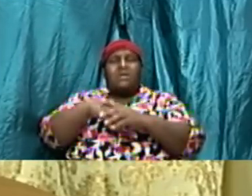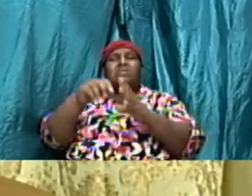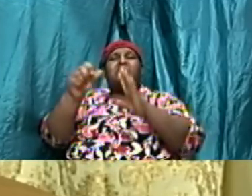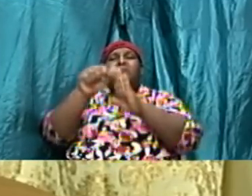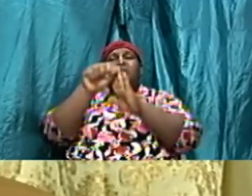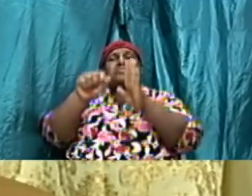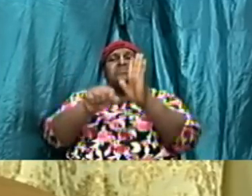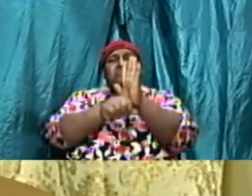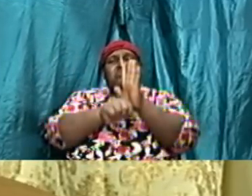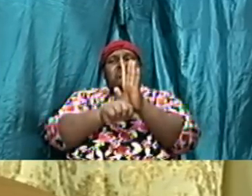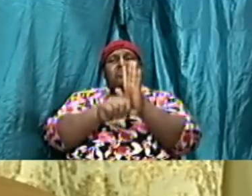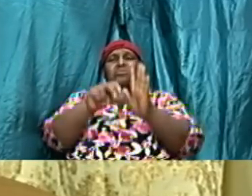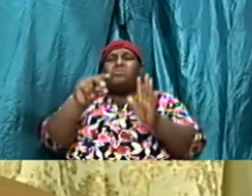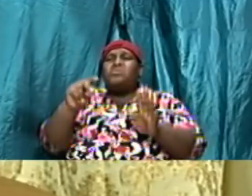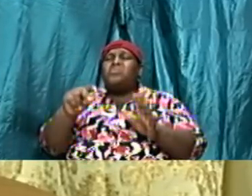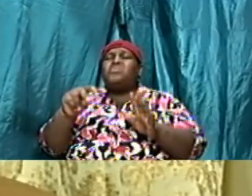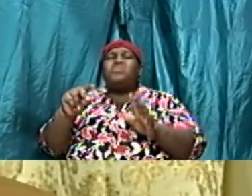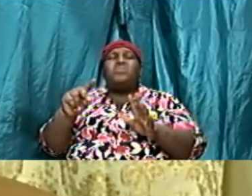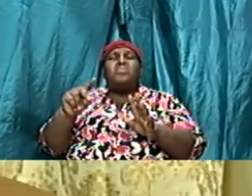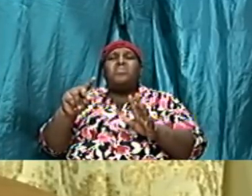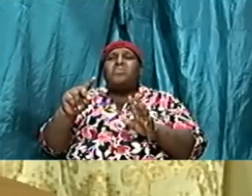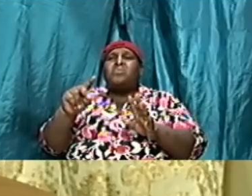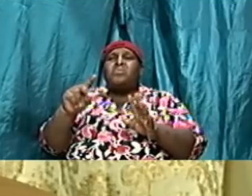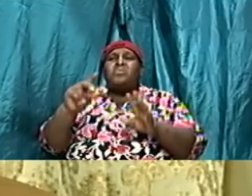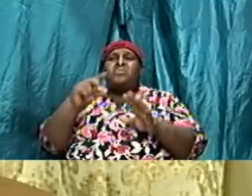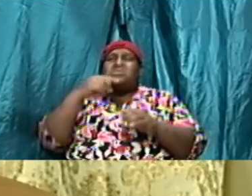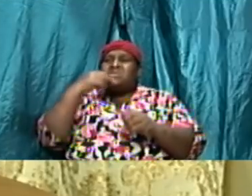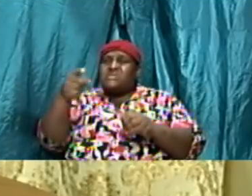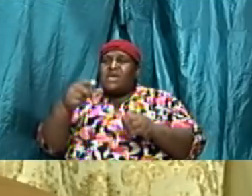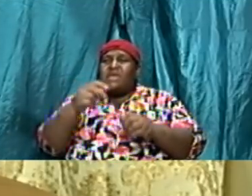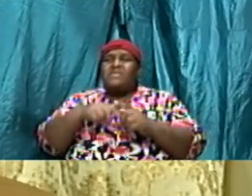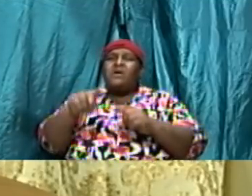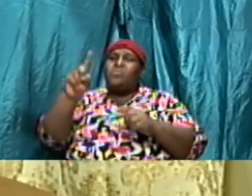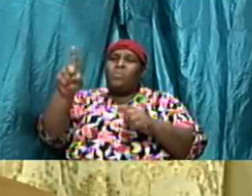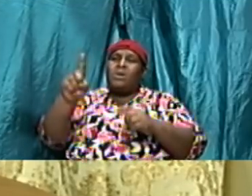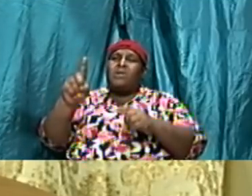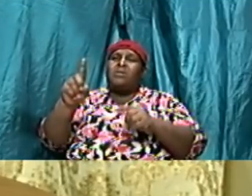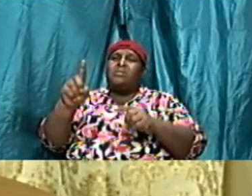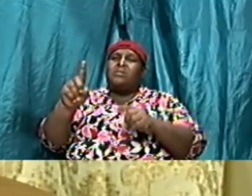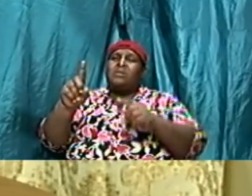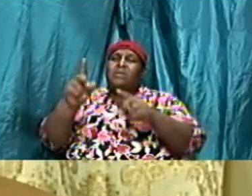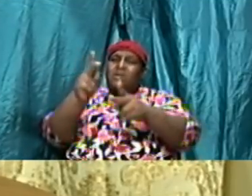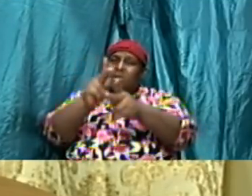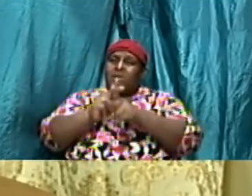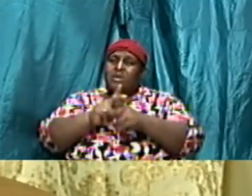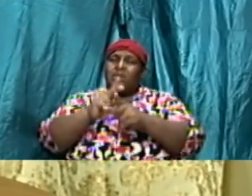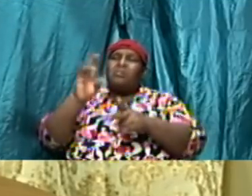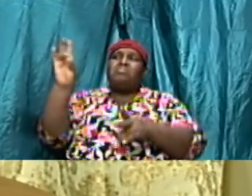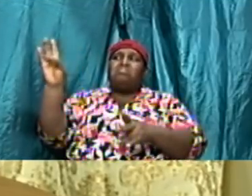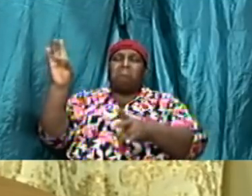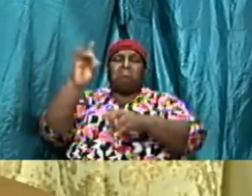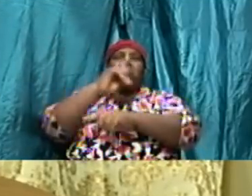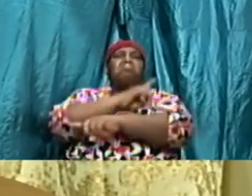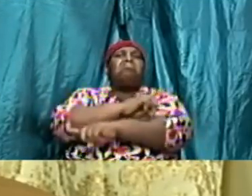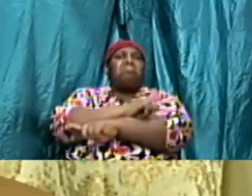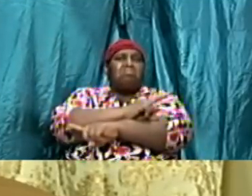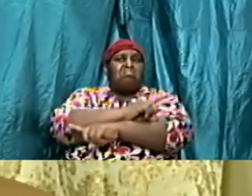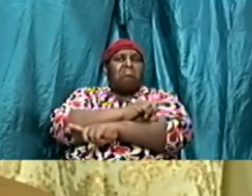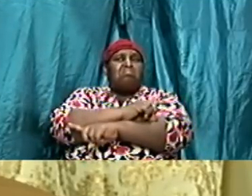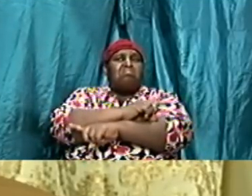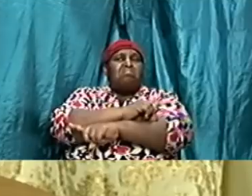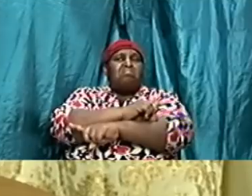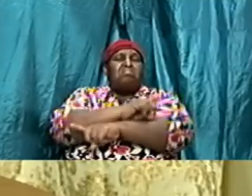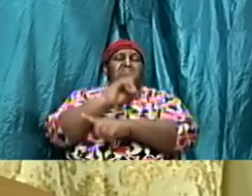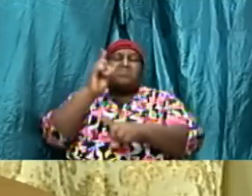repeated command that one should keep the Sabbath in the New Testament. Even to that fact, we have seen where the Bible reinforces in the New